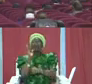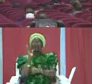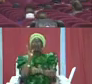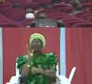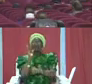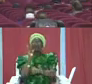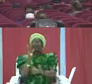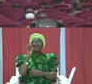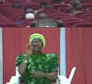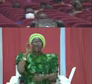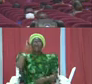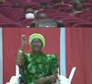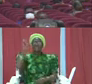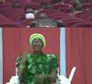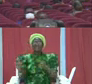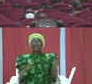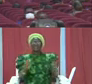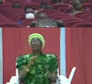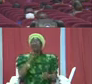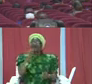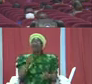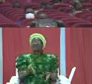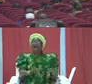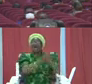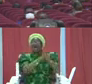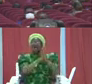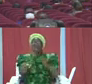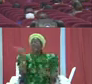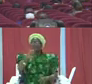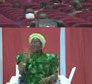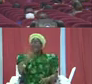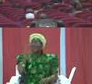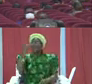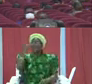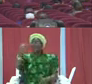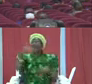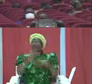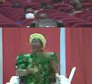He didn't ask where the bread came from. He ate.